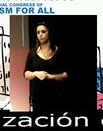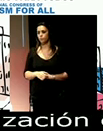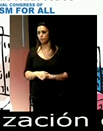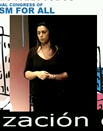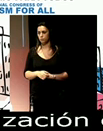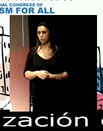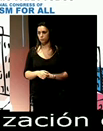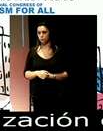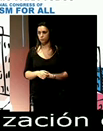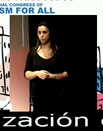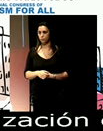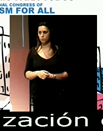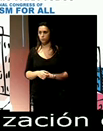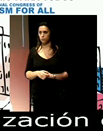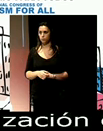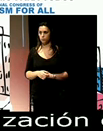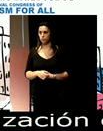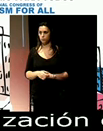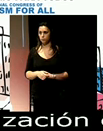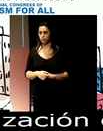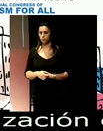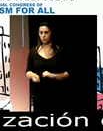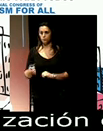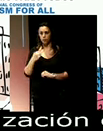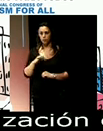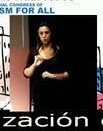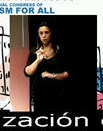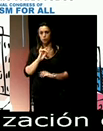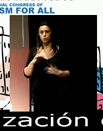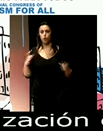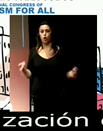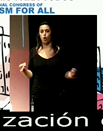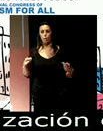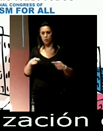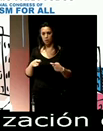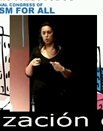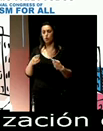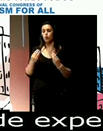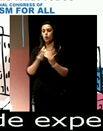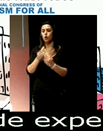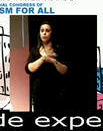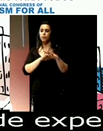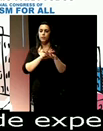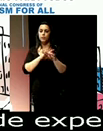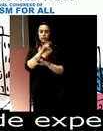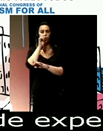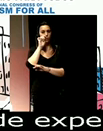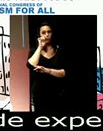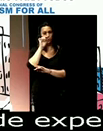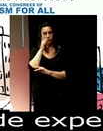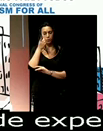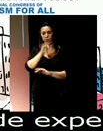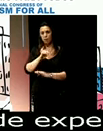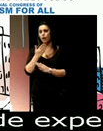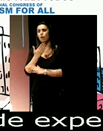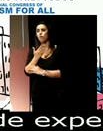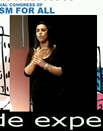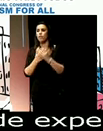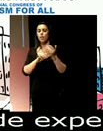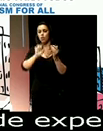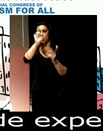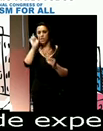Ministry of Tourism, from the National Board, Tourist Board, the Italian Federation Overcoming